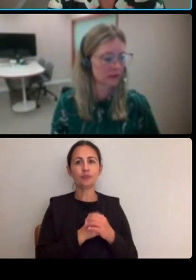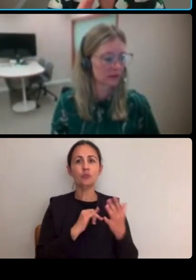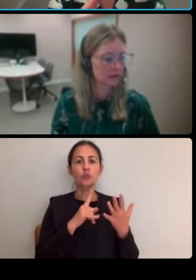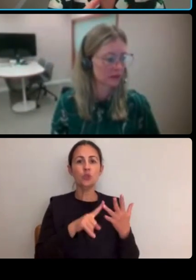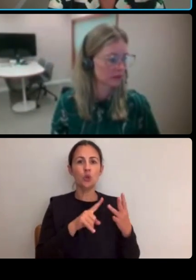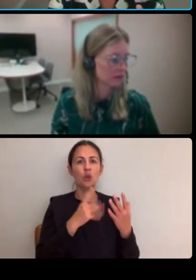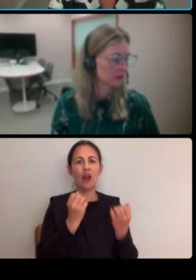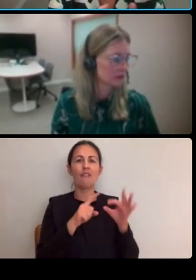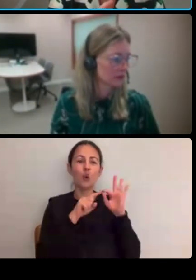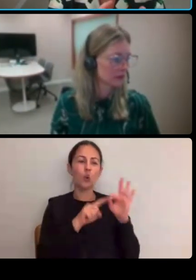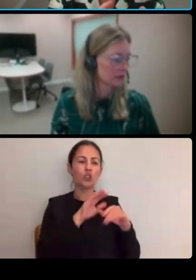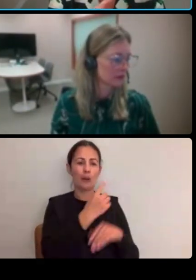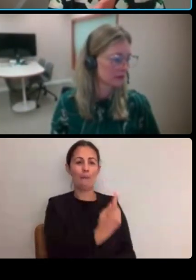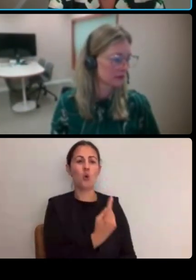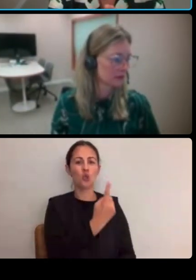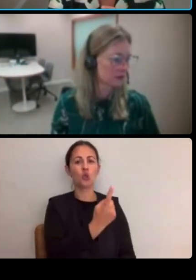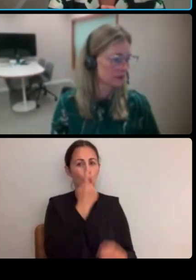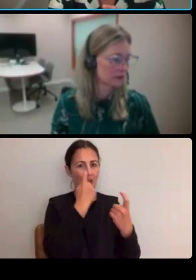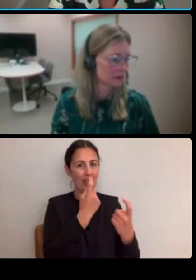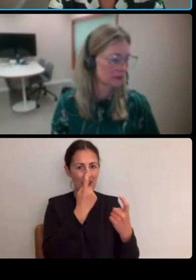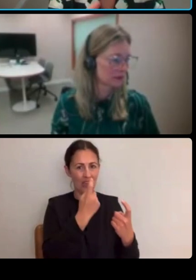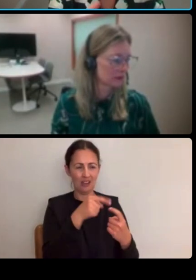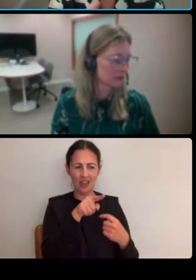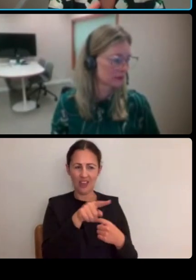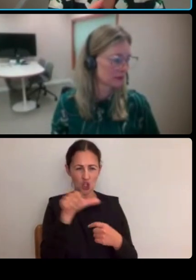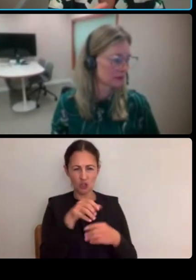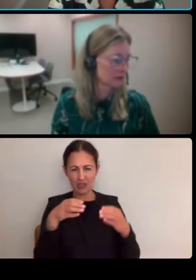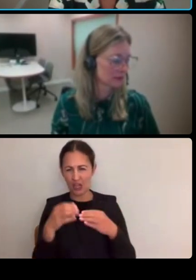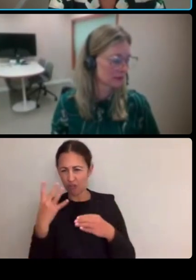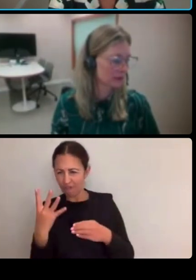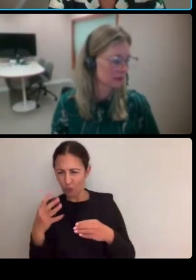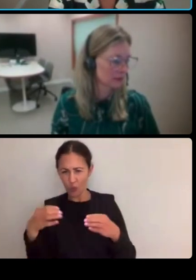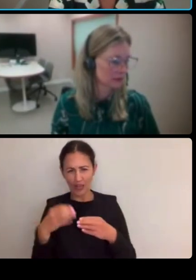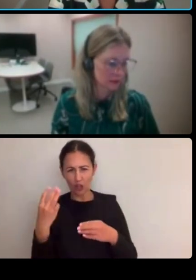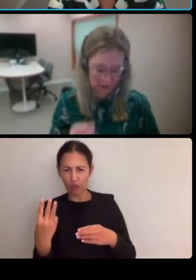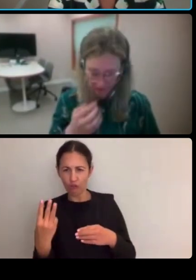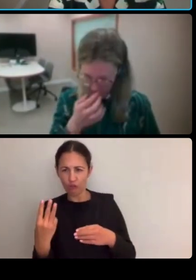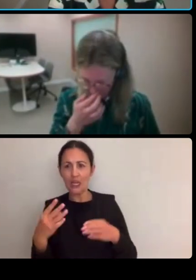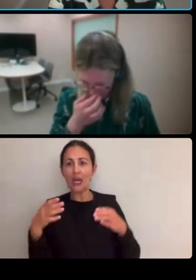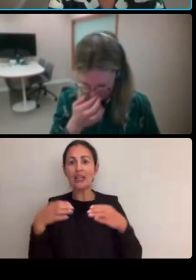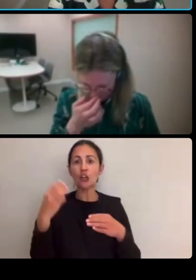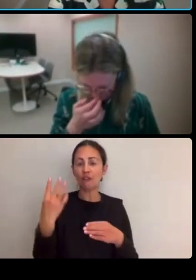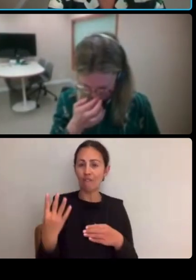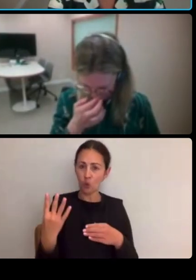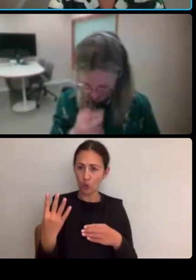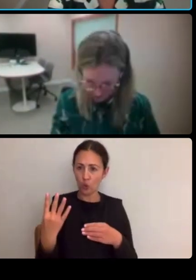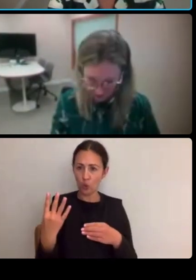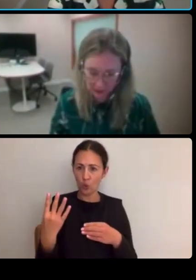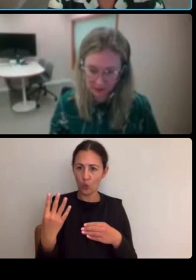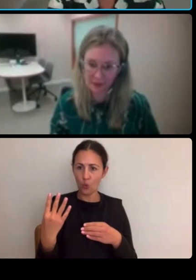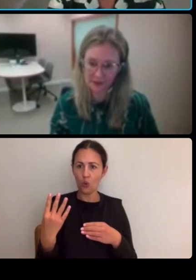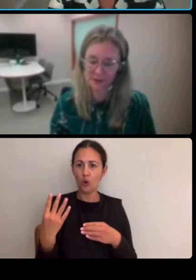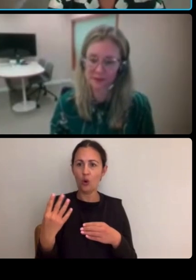there's questions around personal care, whether they should be in Category 4 or Category 3. Category 4, there is a